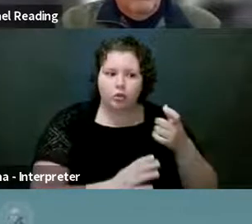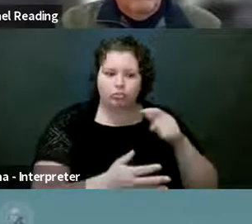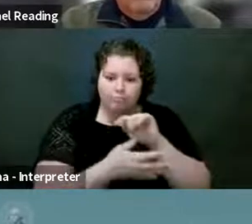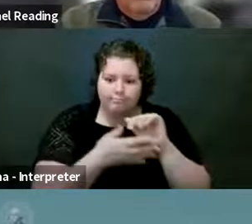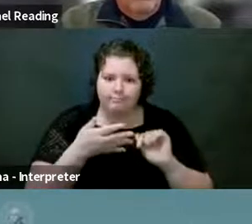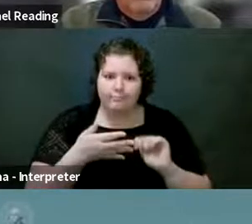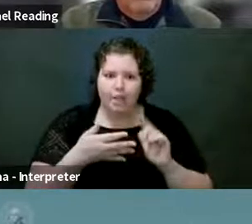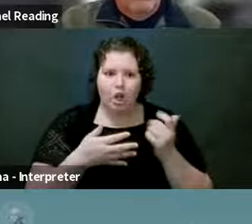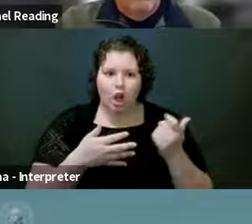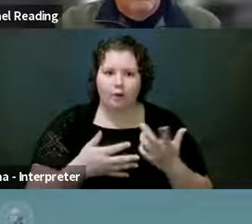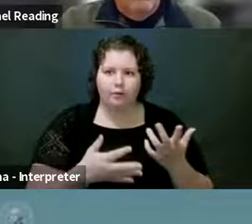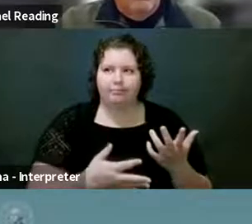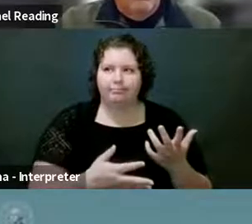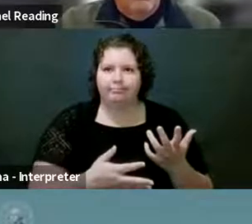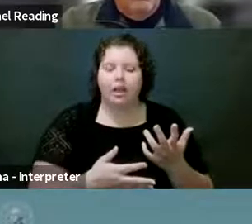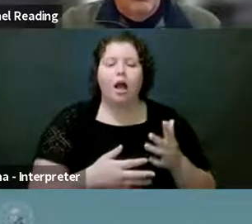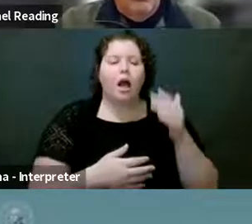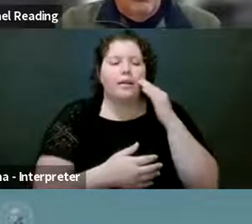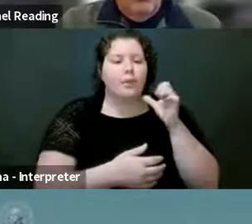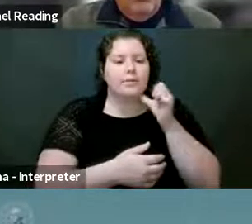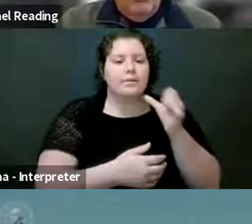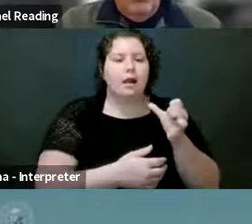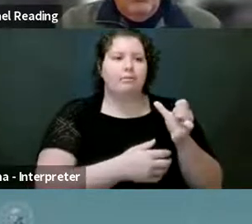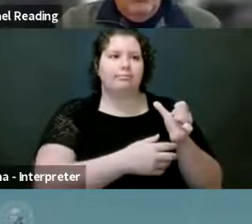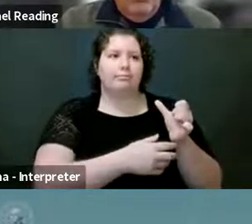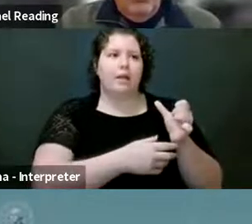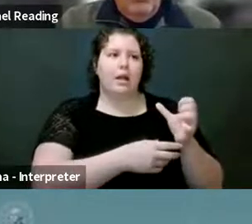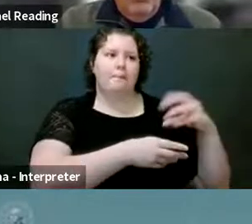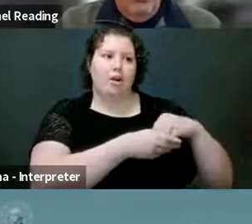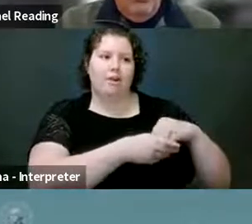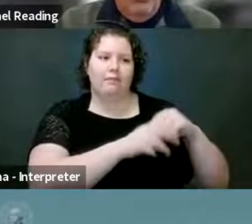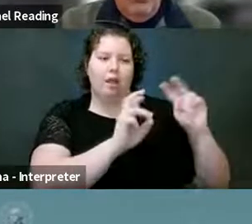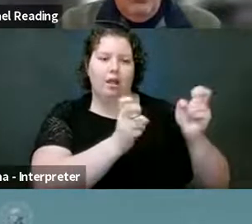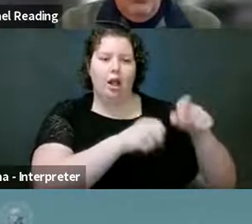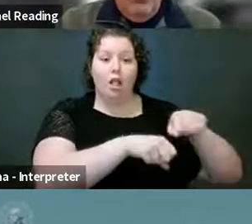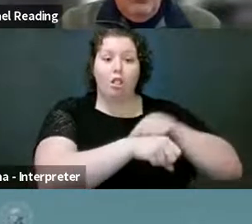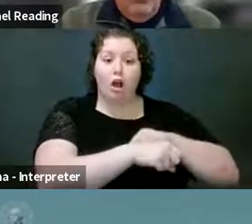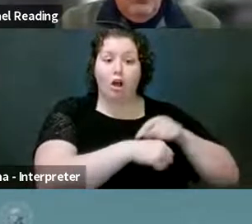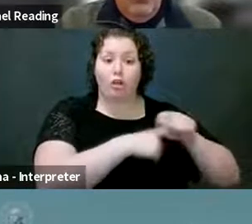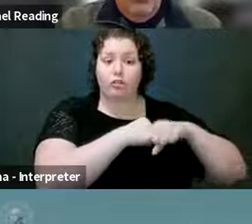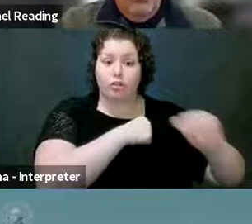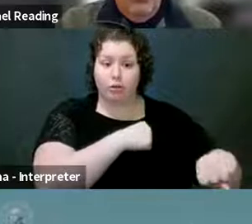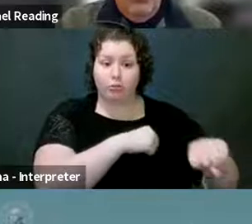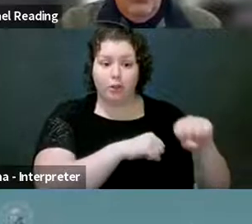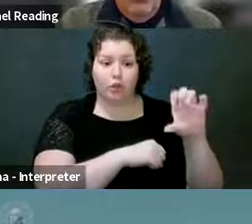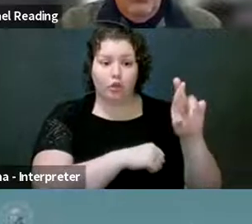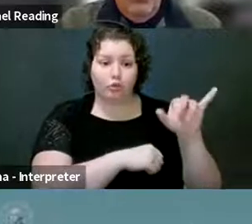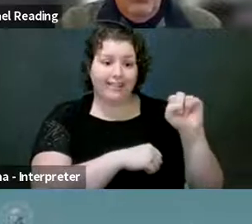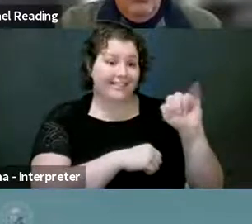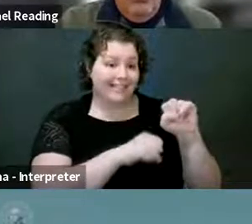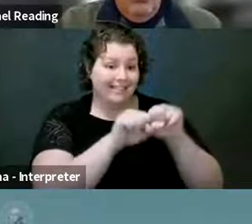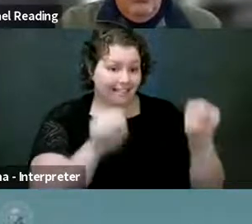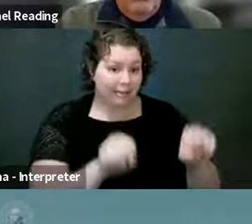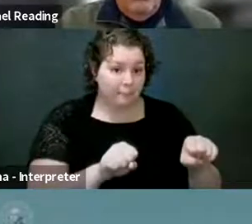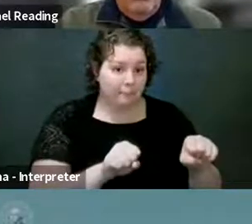that, even if they may not be part of what we consider the long-term crisis system that we're redesigning, the impacts and decisions